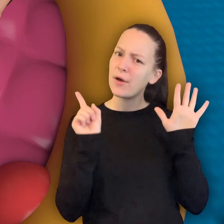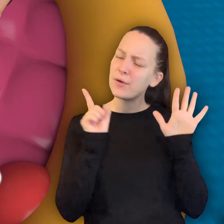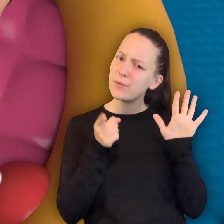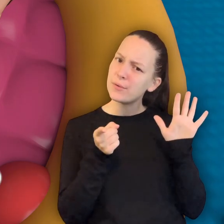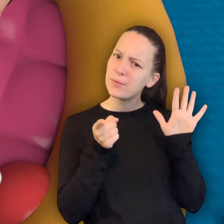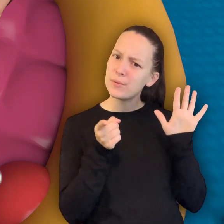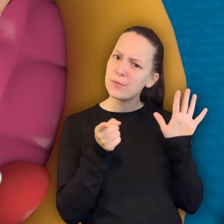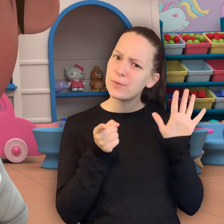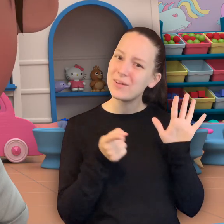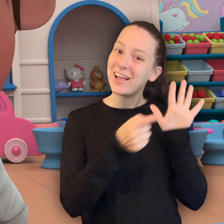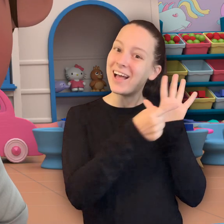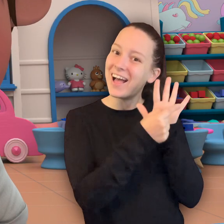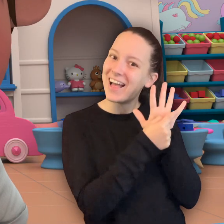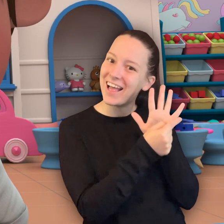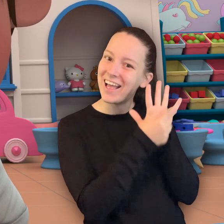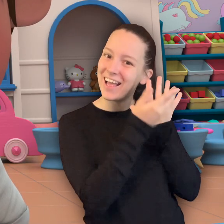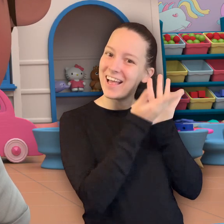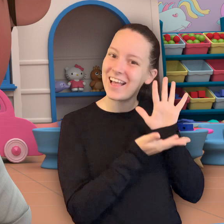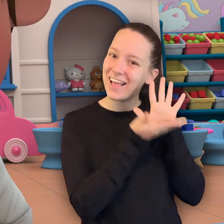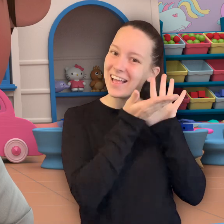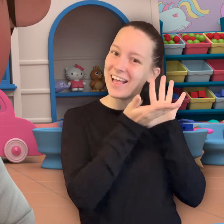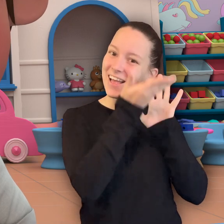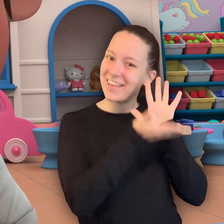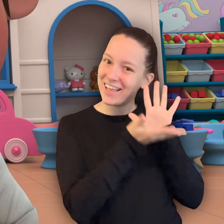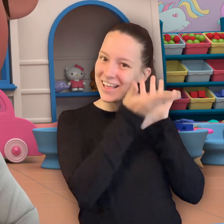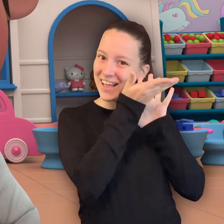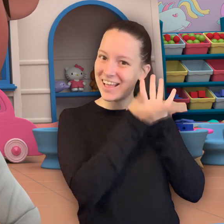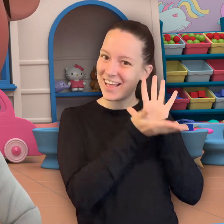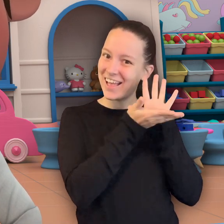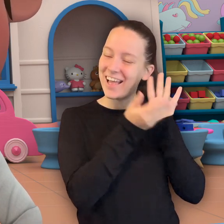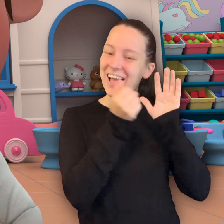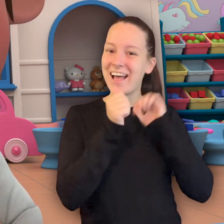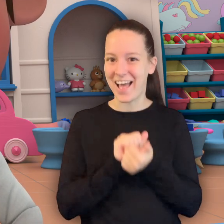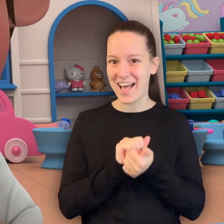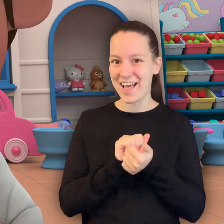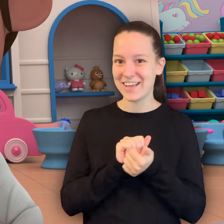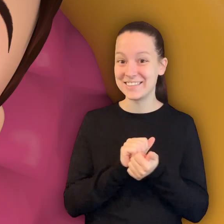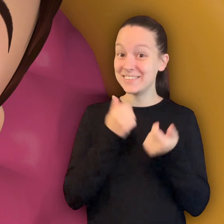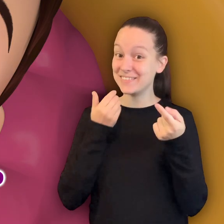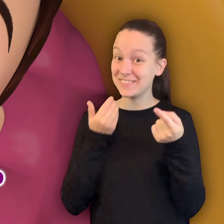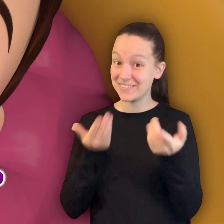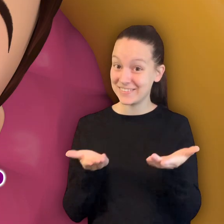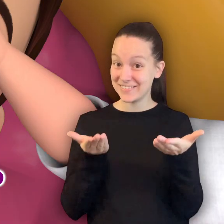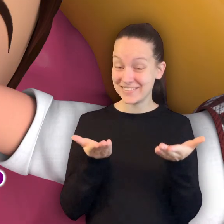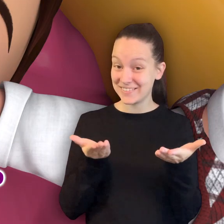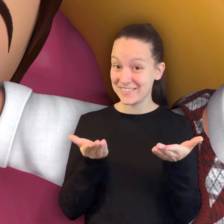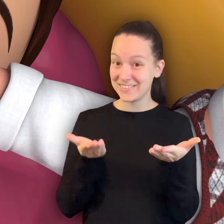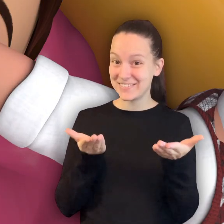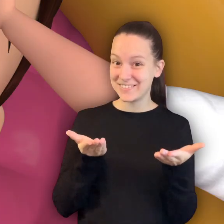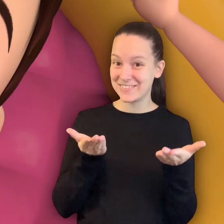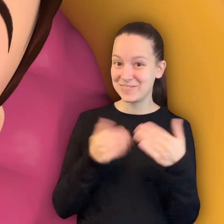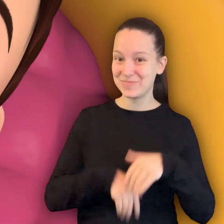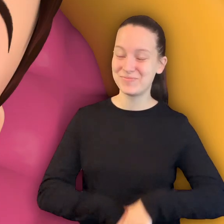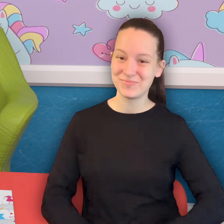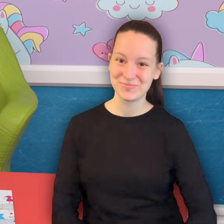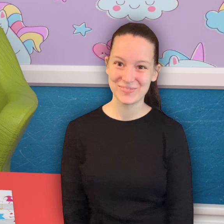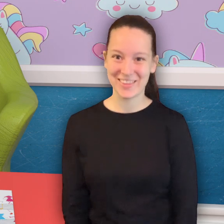where are you? Here I am, here I am, how do you do?